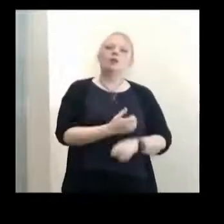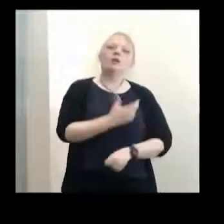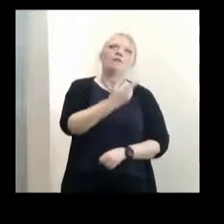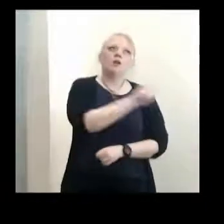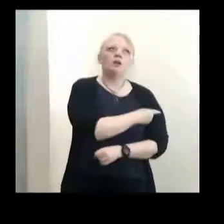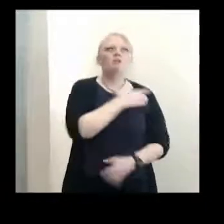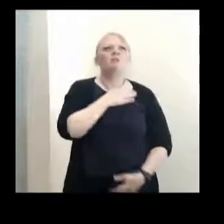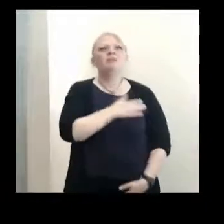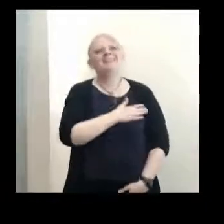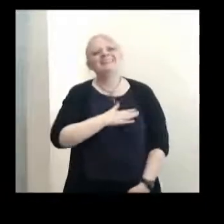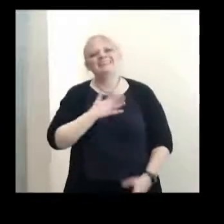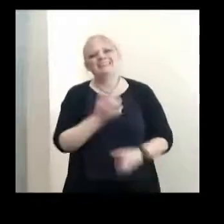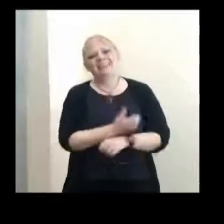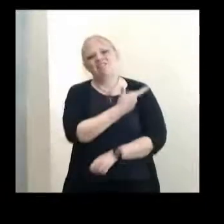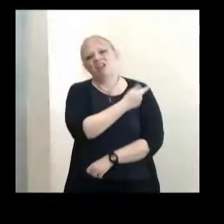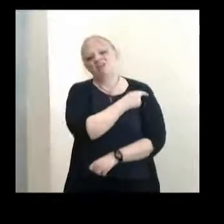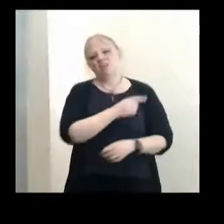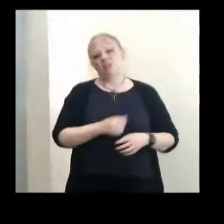get vaccinated.